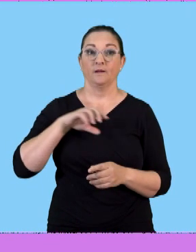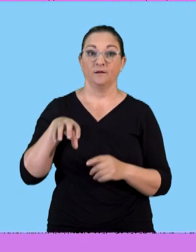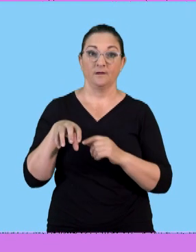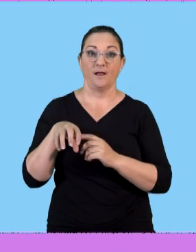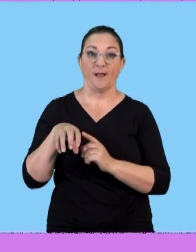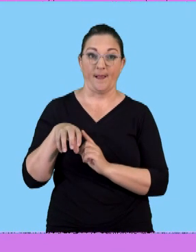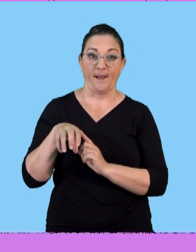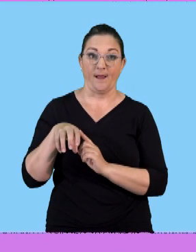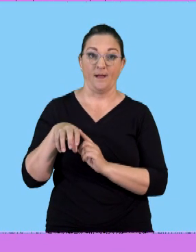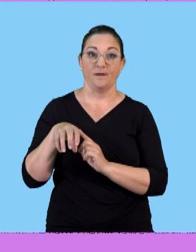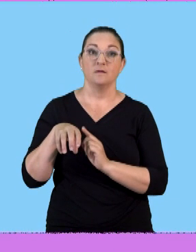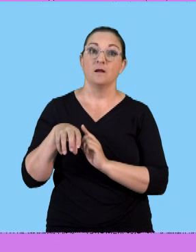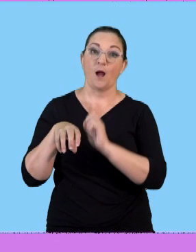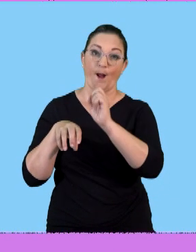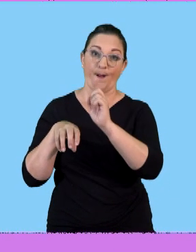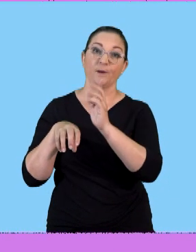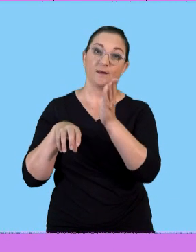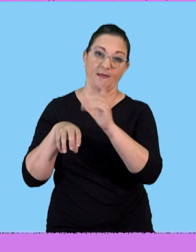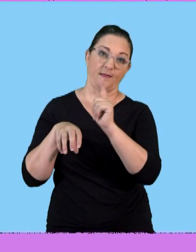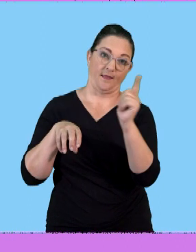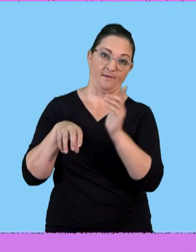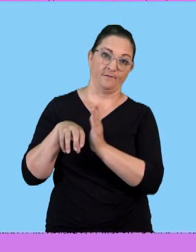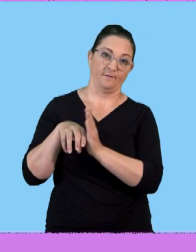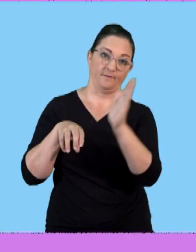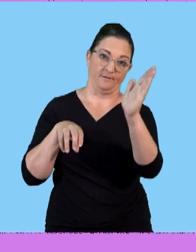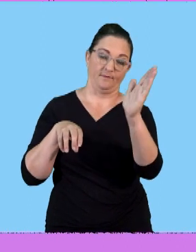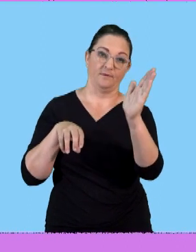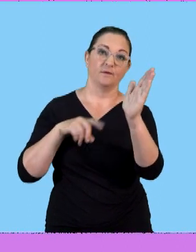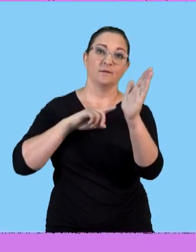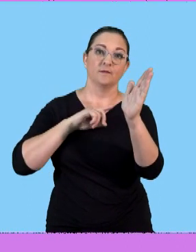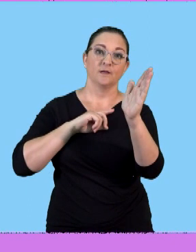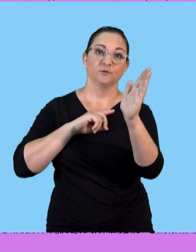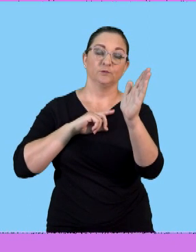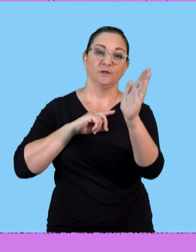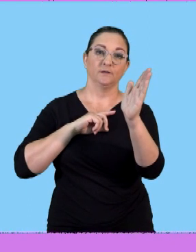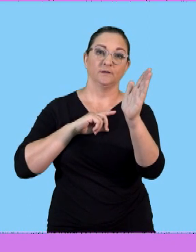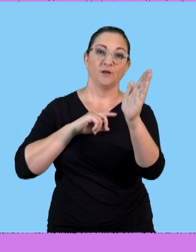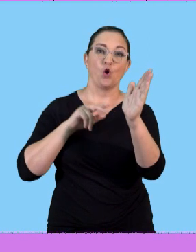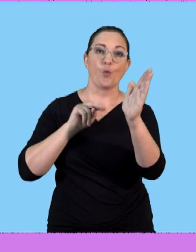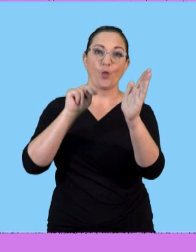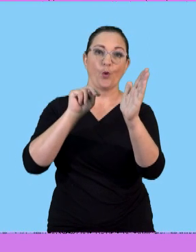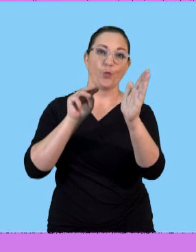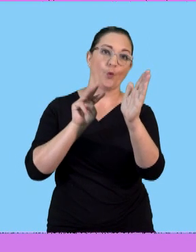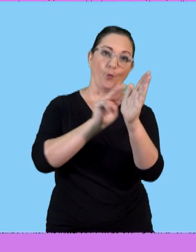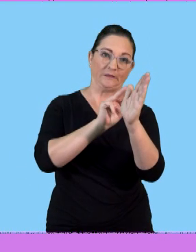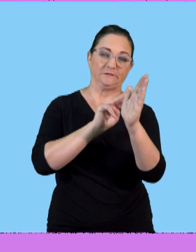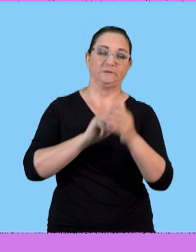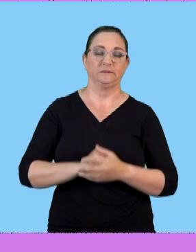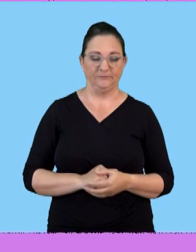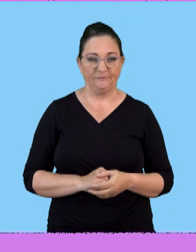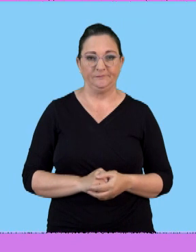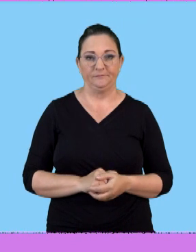traveling upwards and I will be traveling to my left. All right, so making that a northwesterly